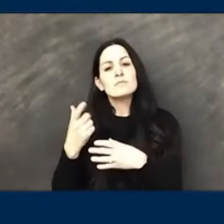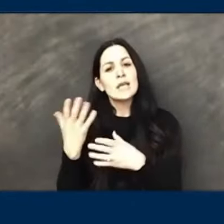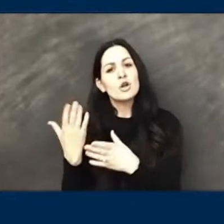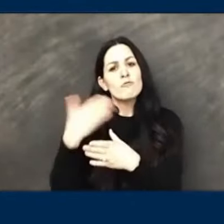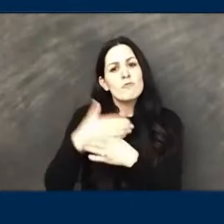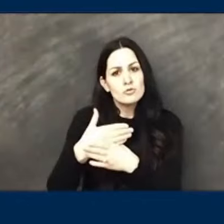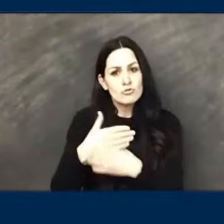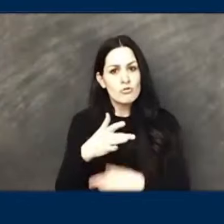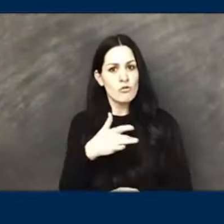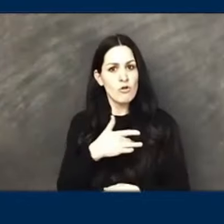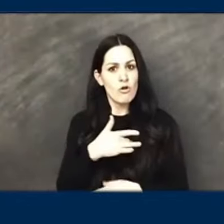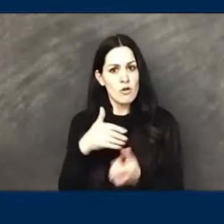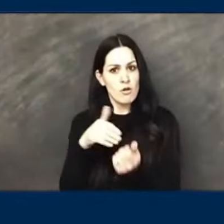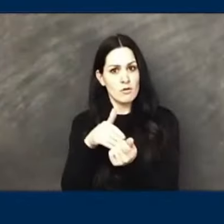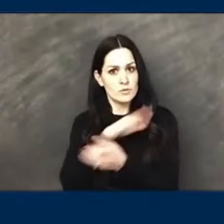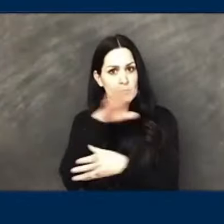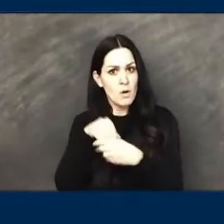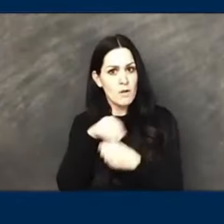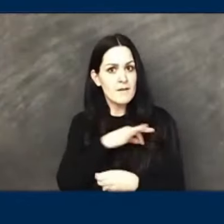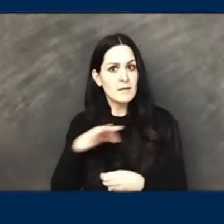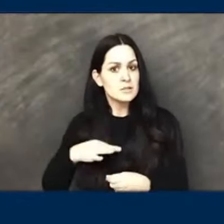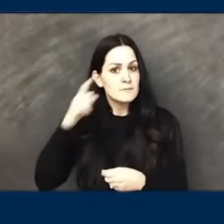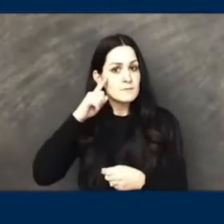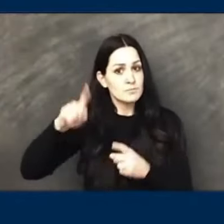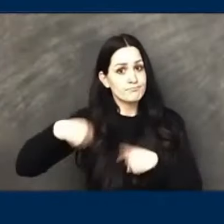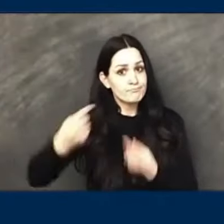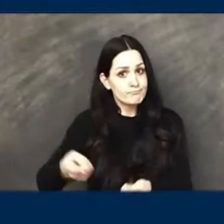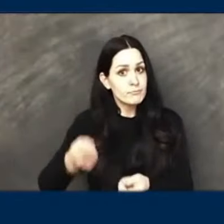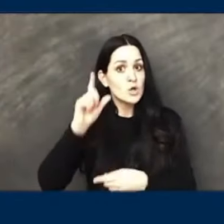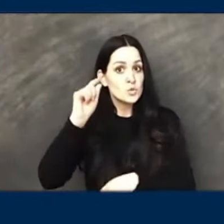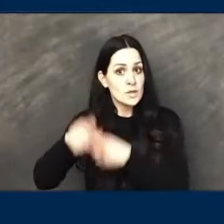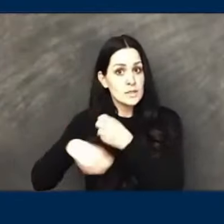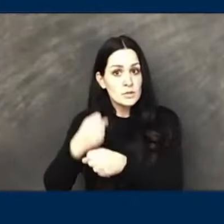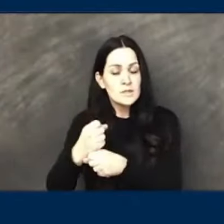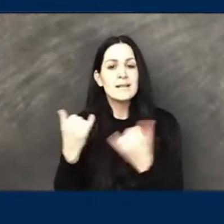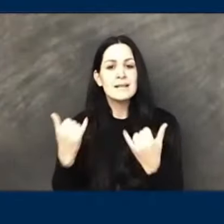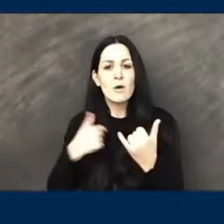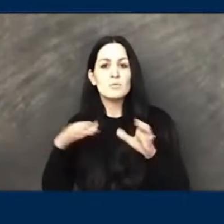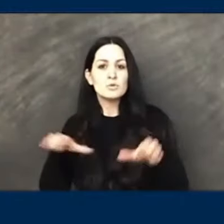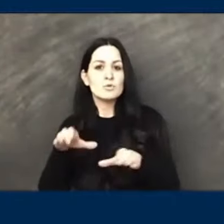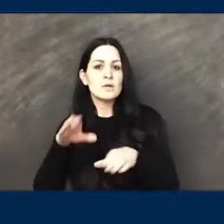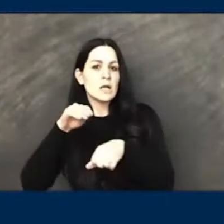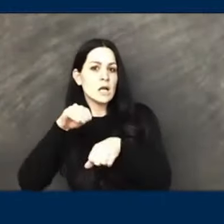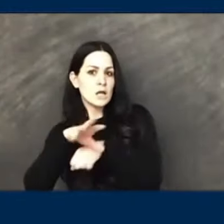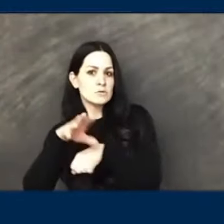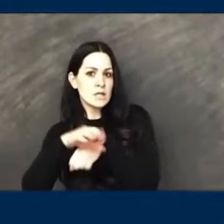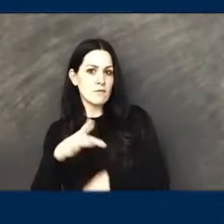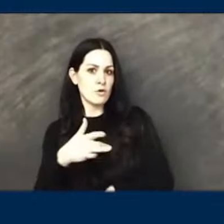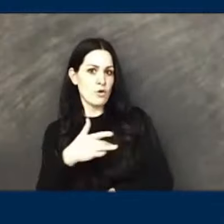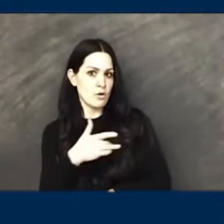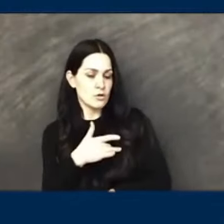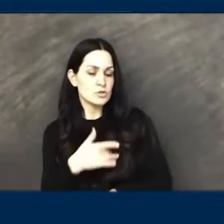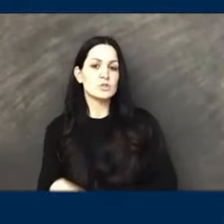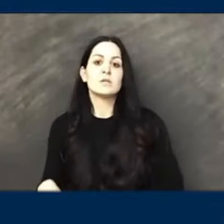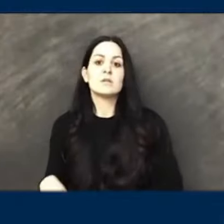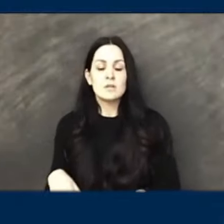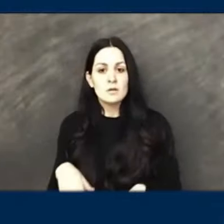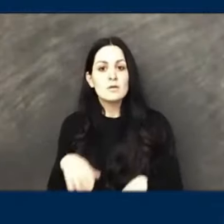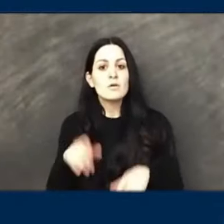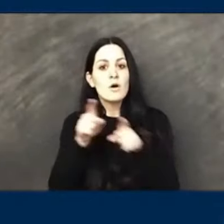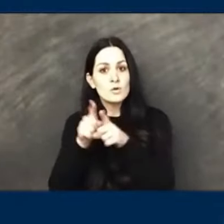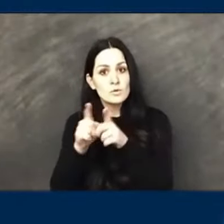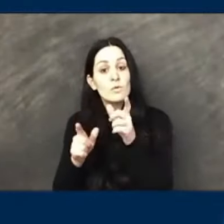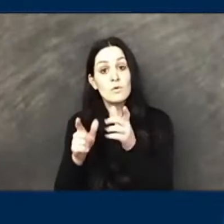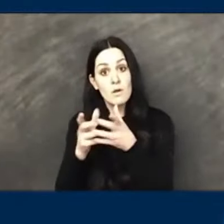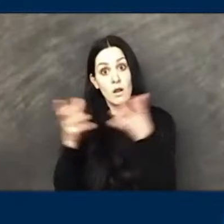the Michigan Medicine faculty for over 20 years, and I'm now doing consultative cardiology. I also spend a significant portion of my